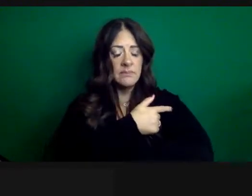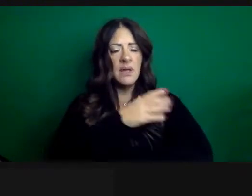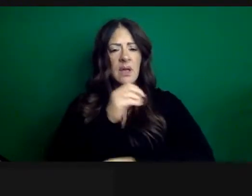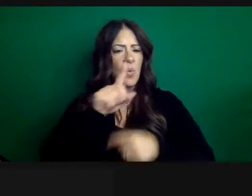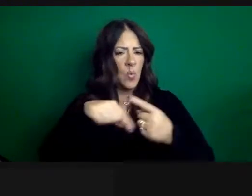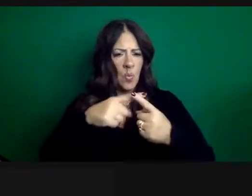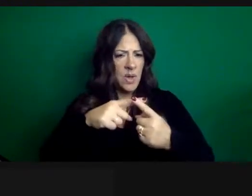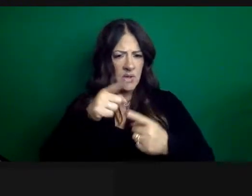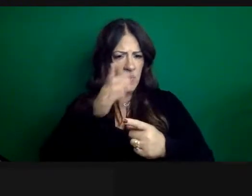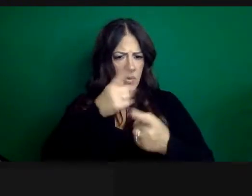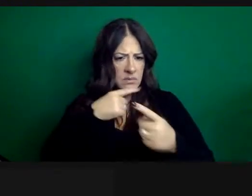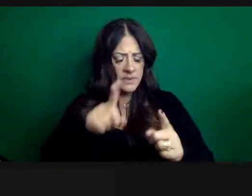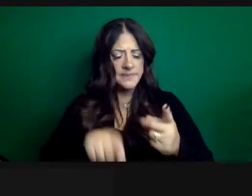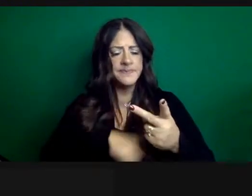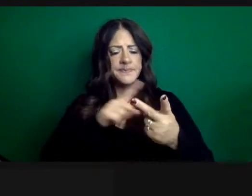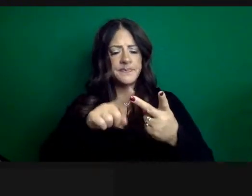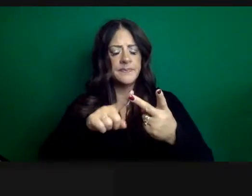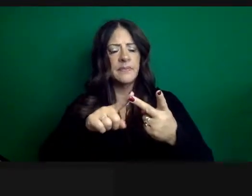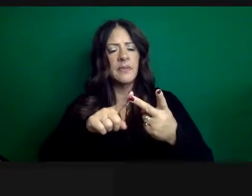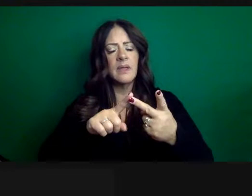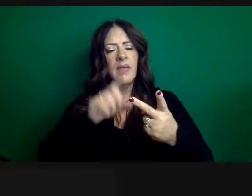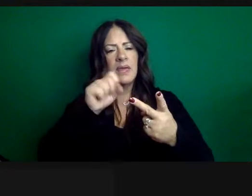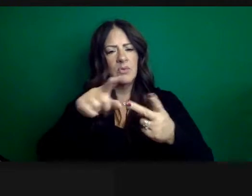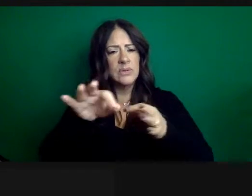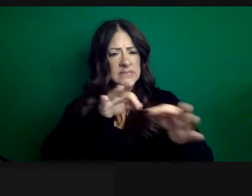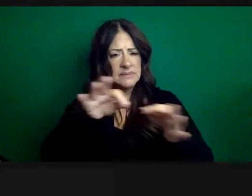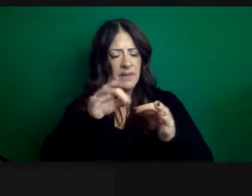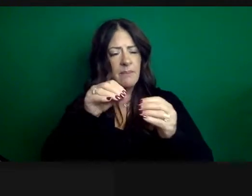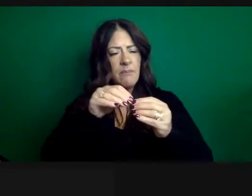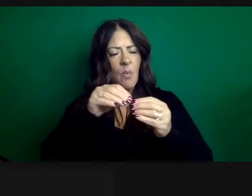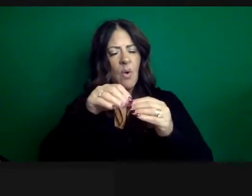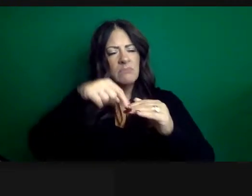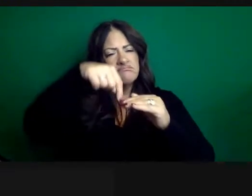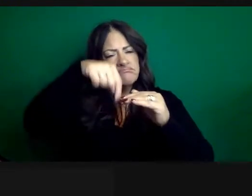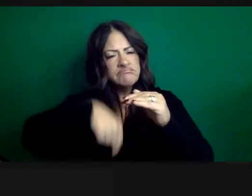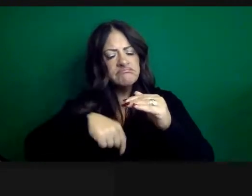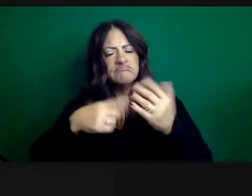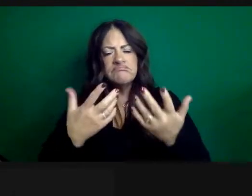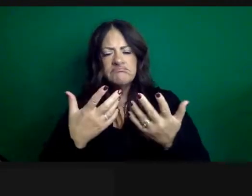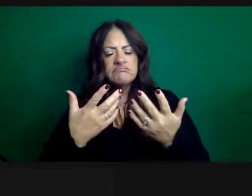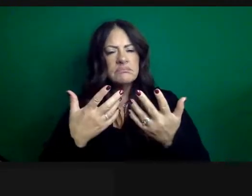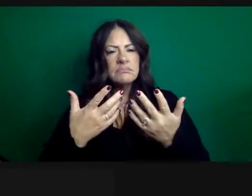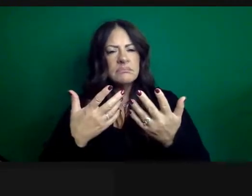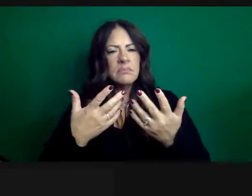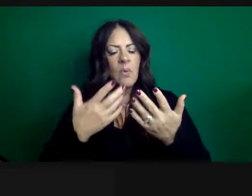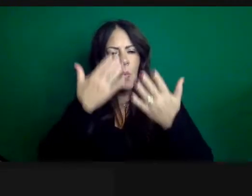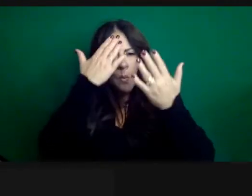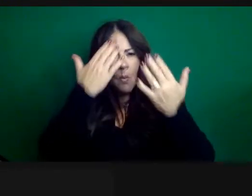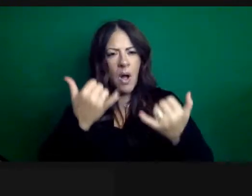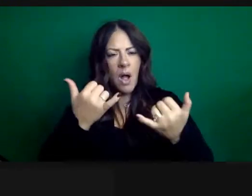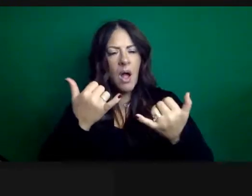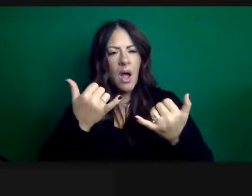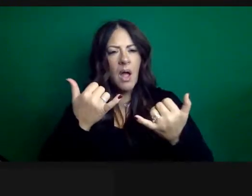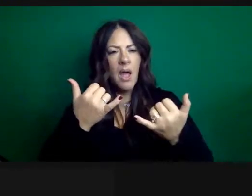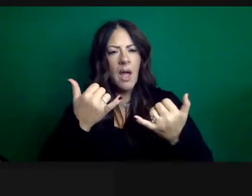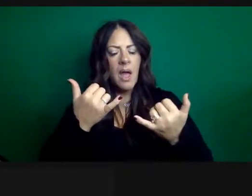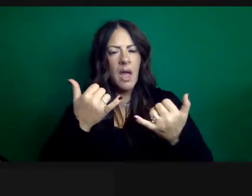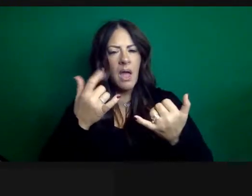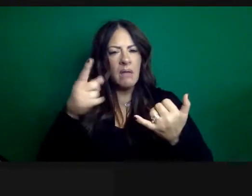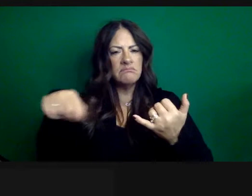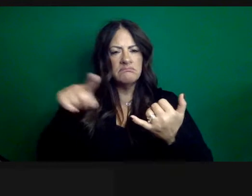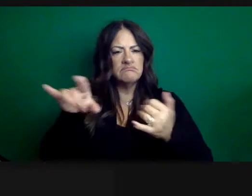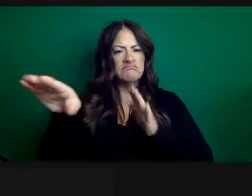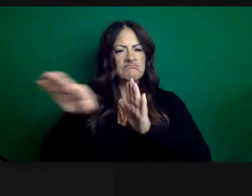topic, can you describe in a little bit more detail how and why the state decided to choose Blue Shield for this